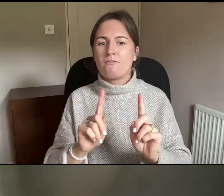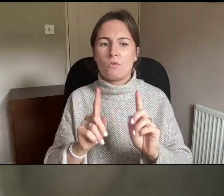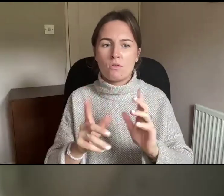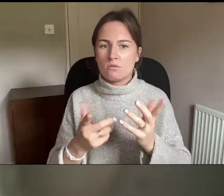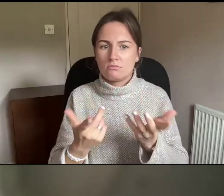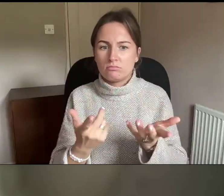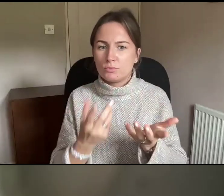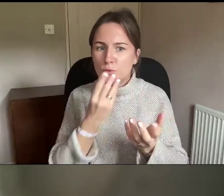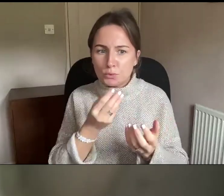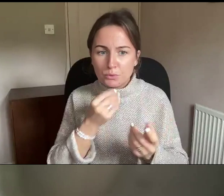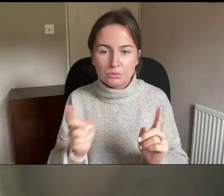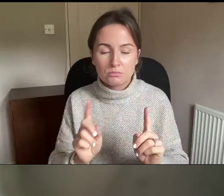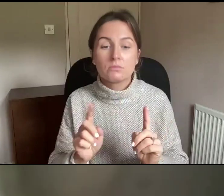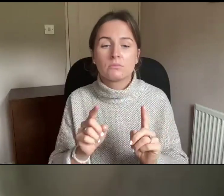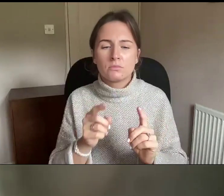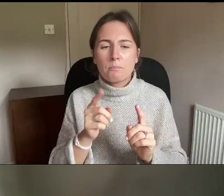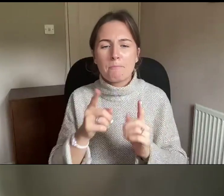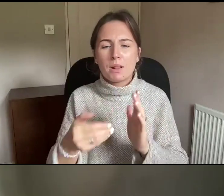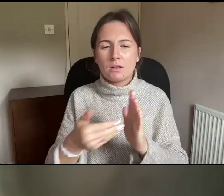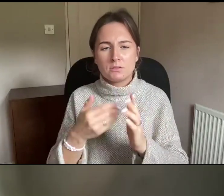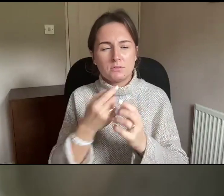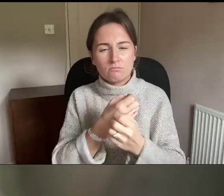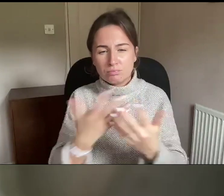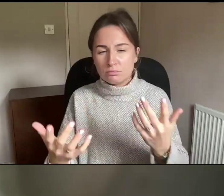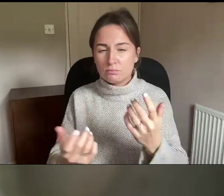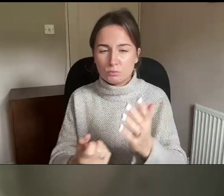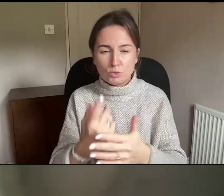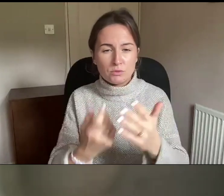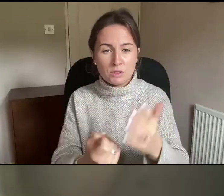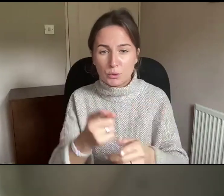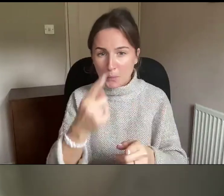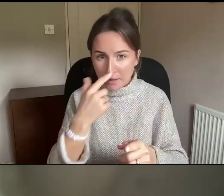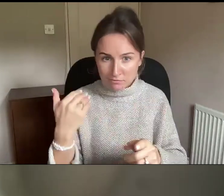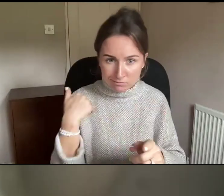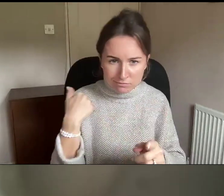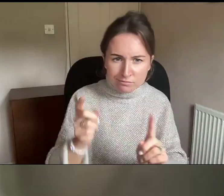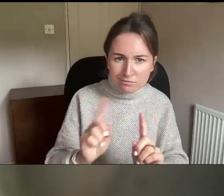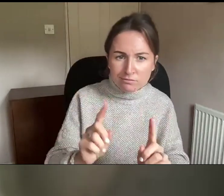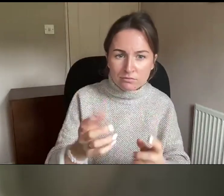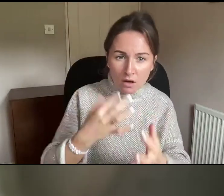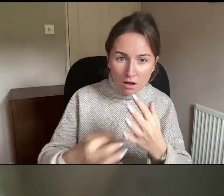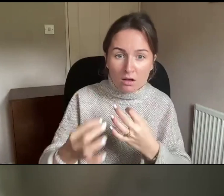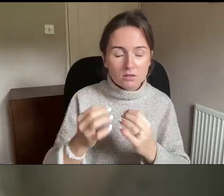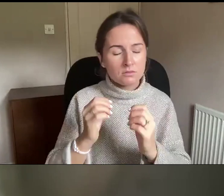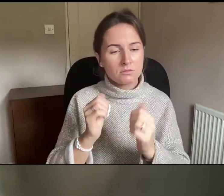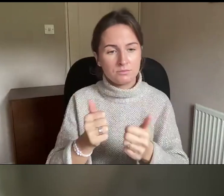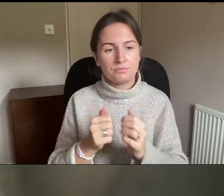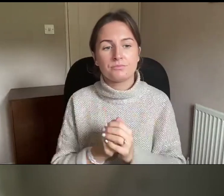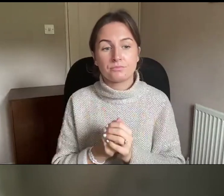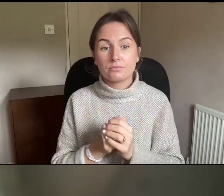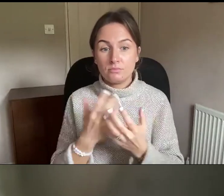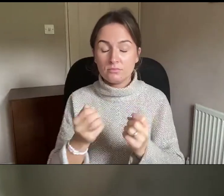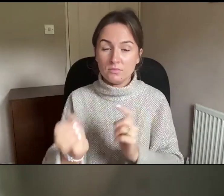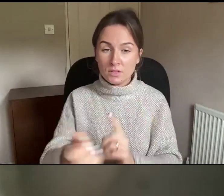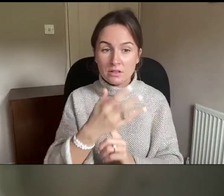be lots of opportunities to ask questions. And I'll share some slides shortly to talk about how we're